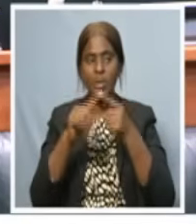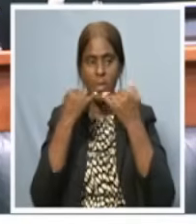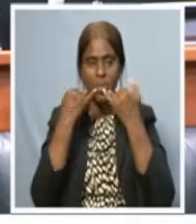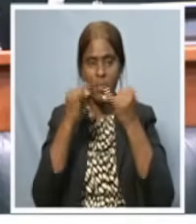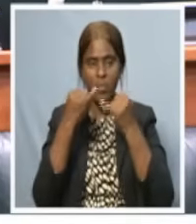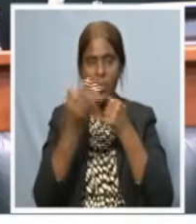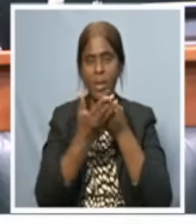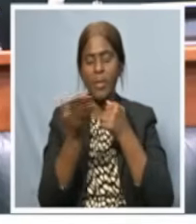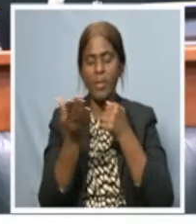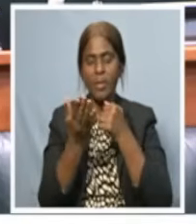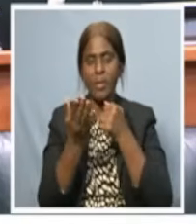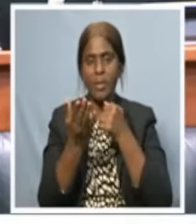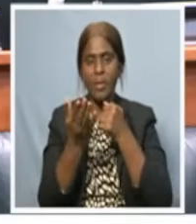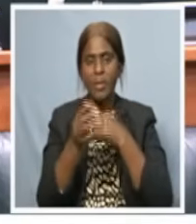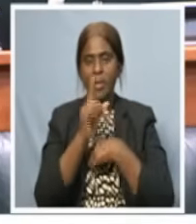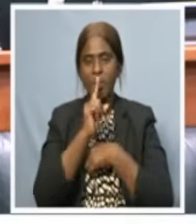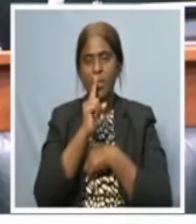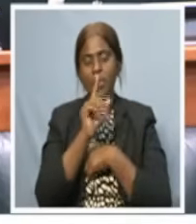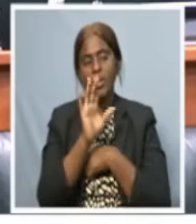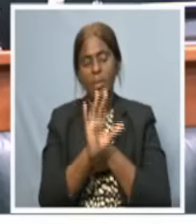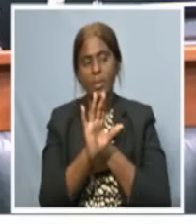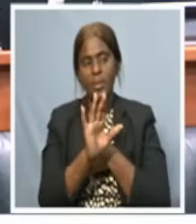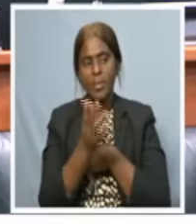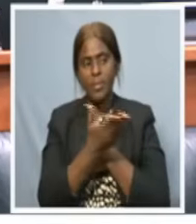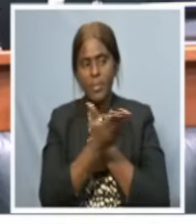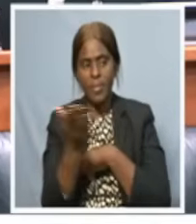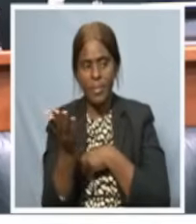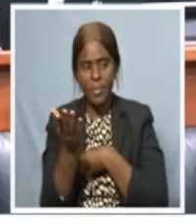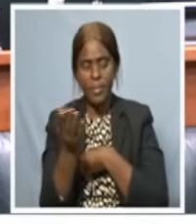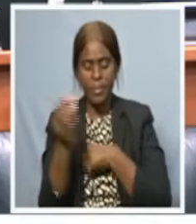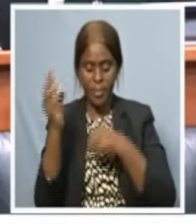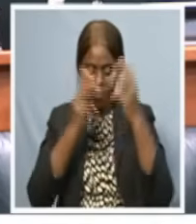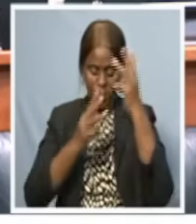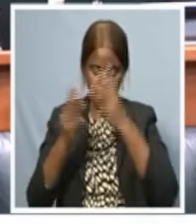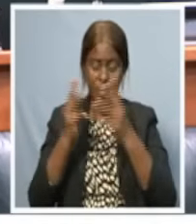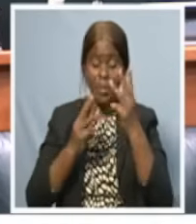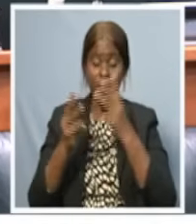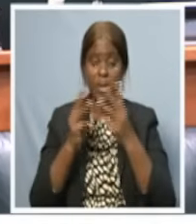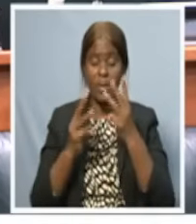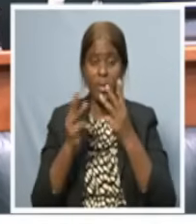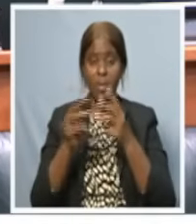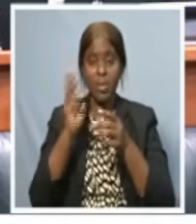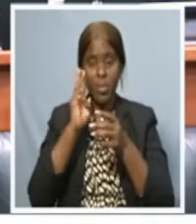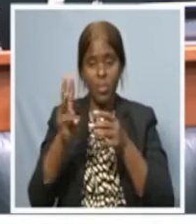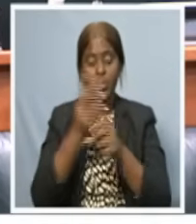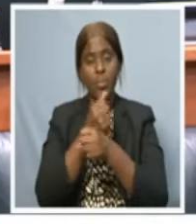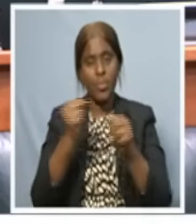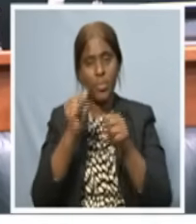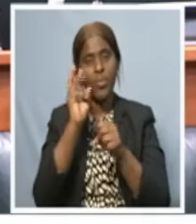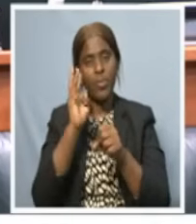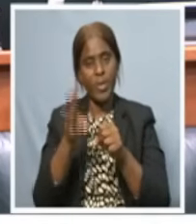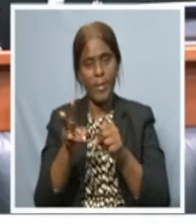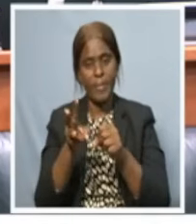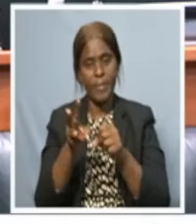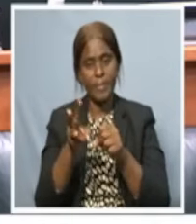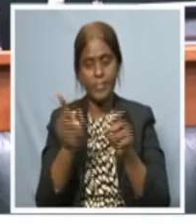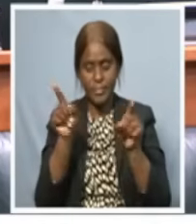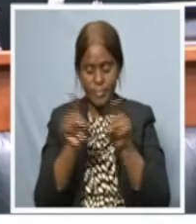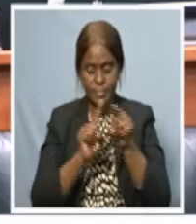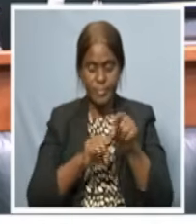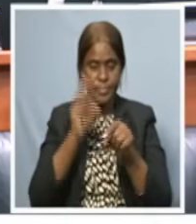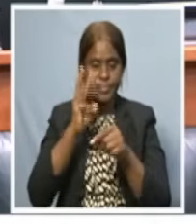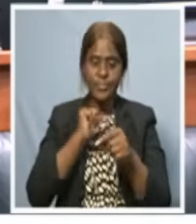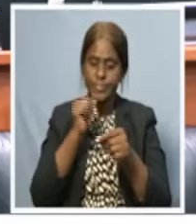mention that these concerns will be addressed and will